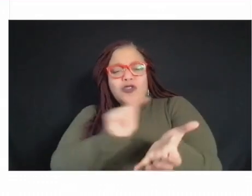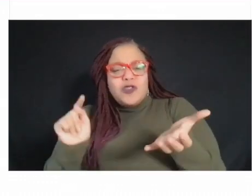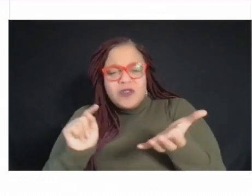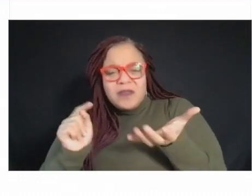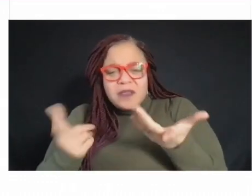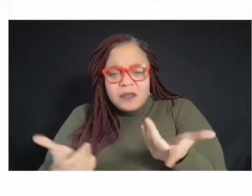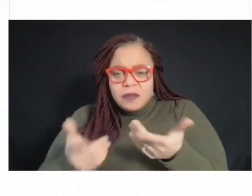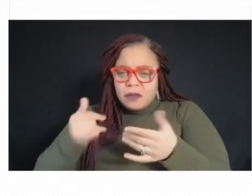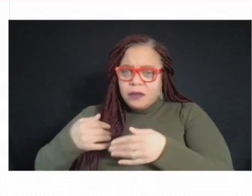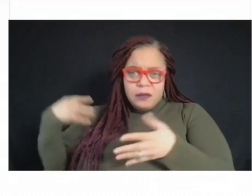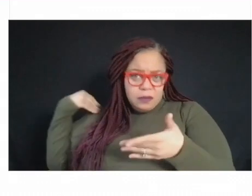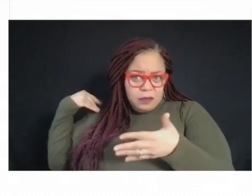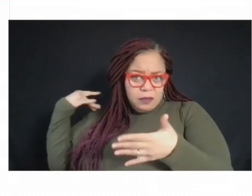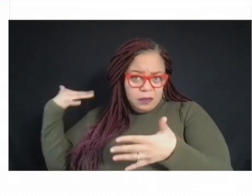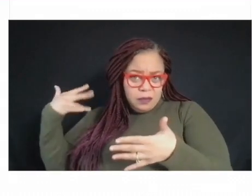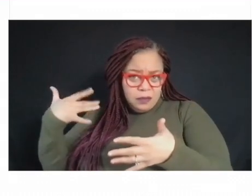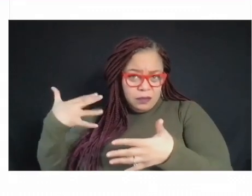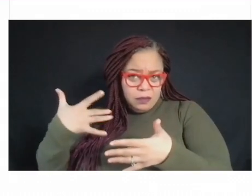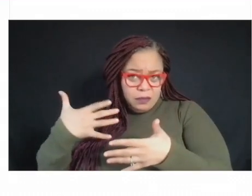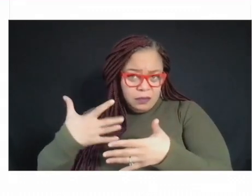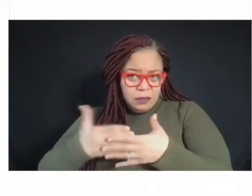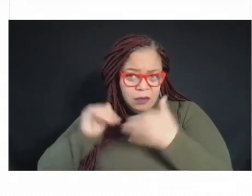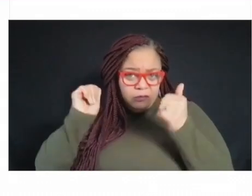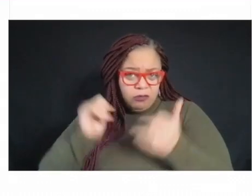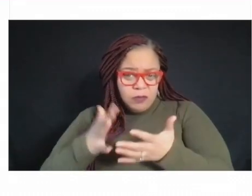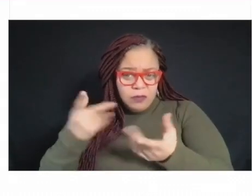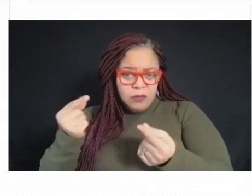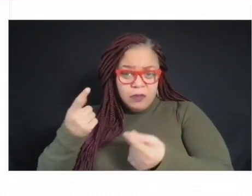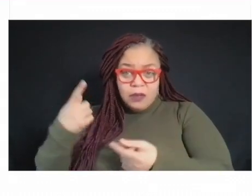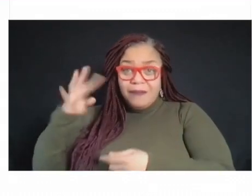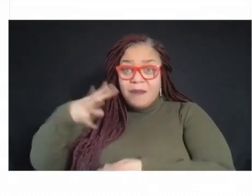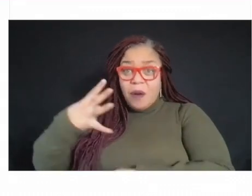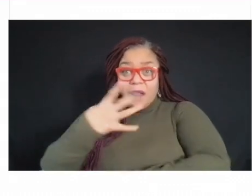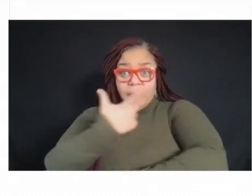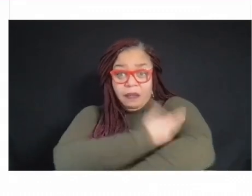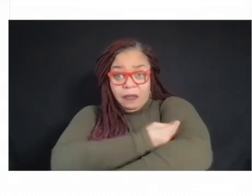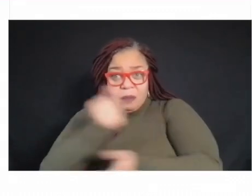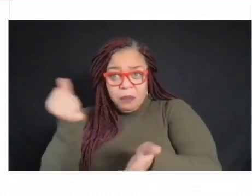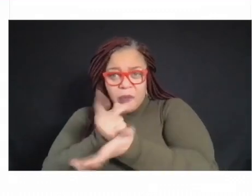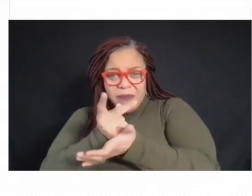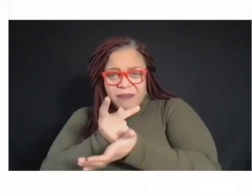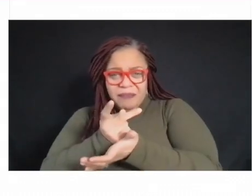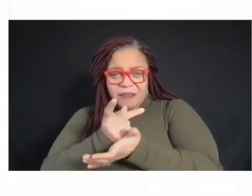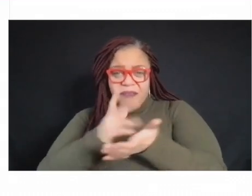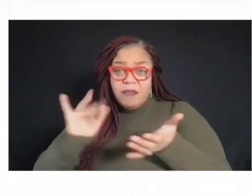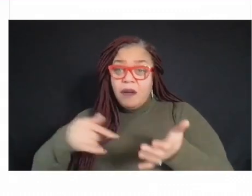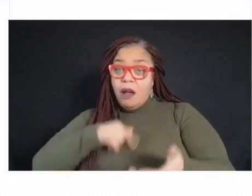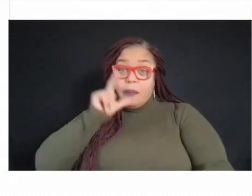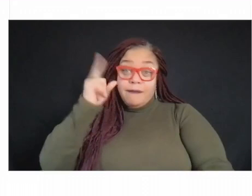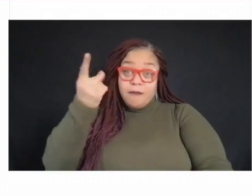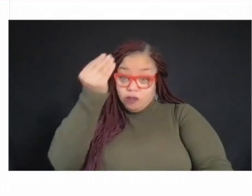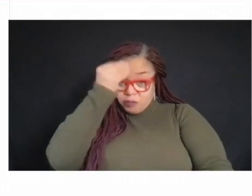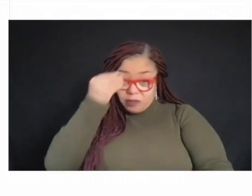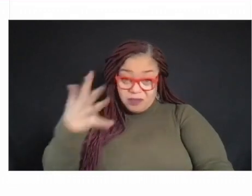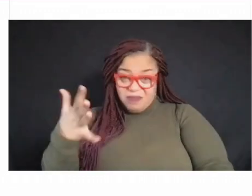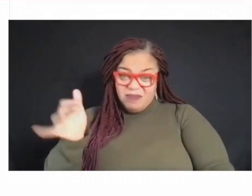4th dose has now been approved. I will be the first to tell you that waning immunity is a real challenge with mRNA vaccines. I said that last August about the